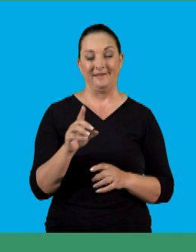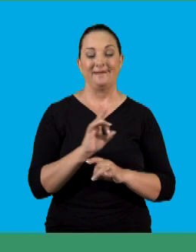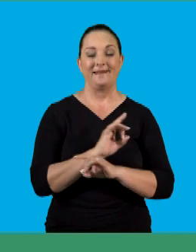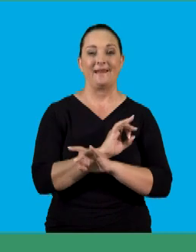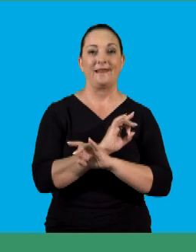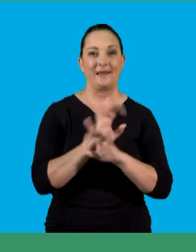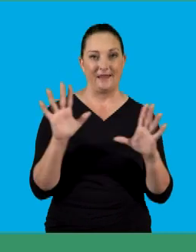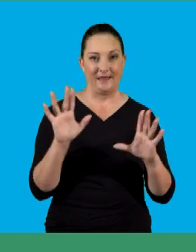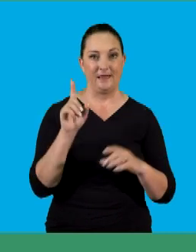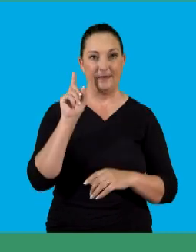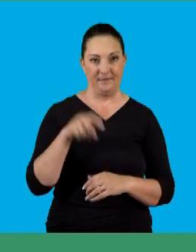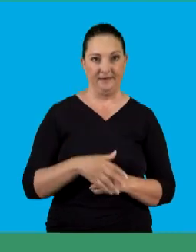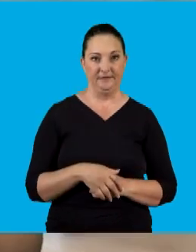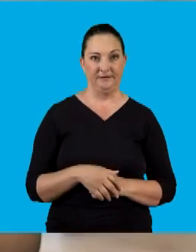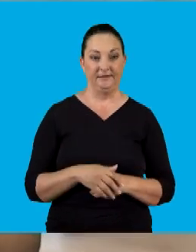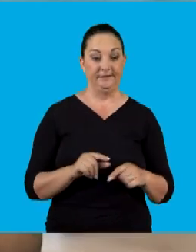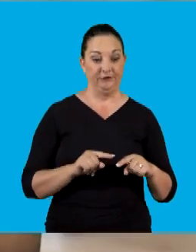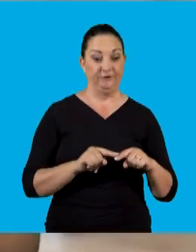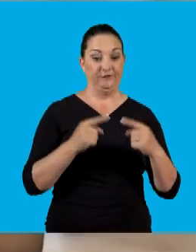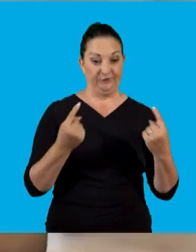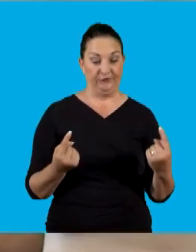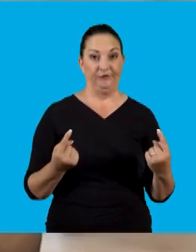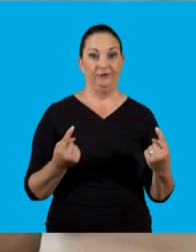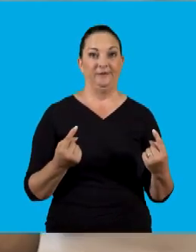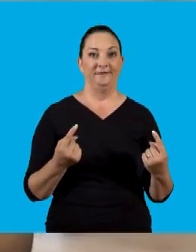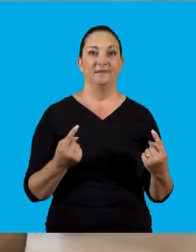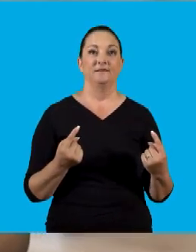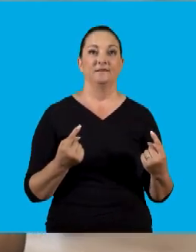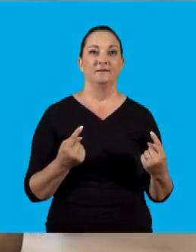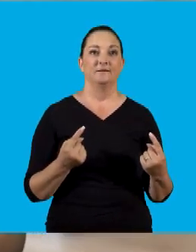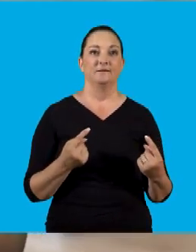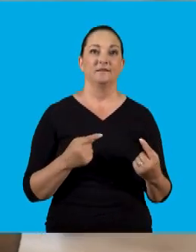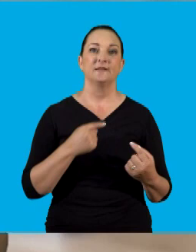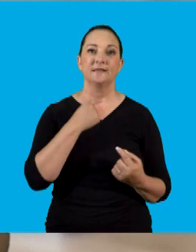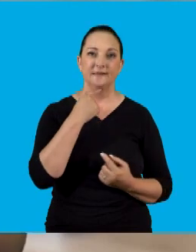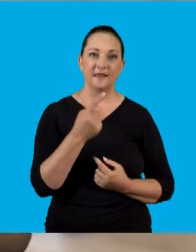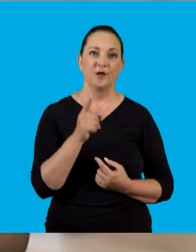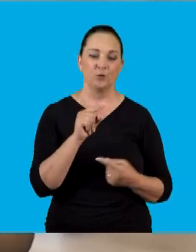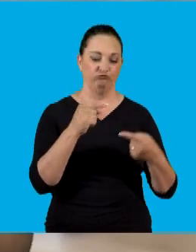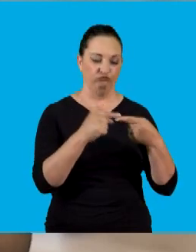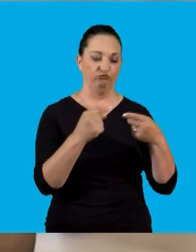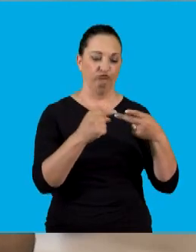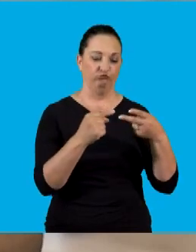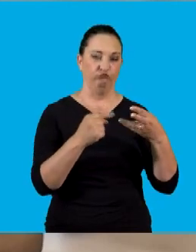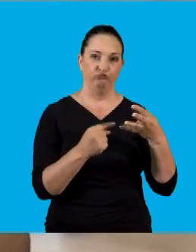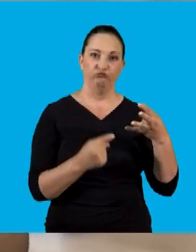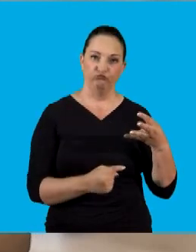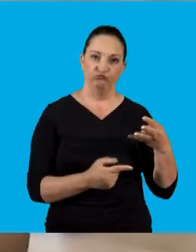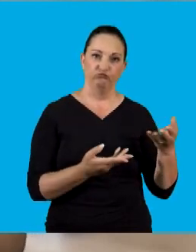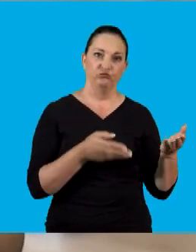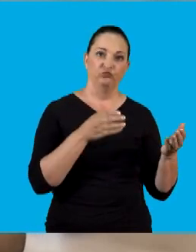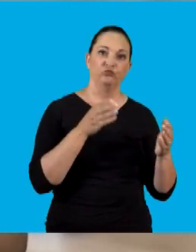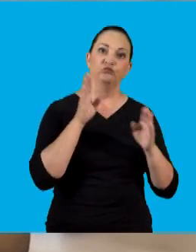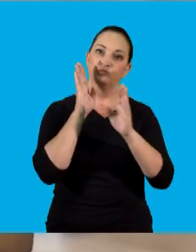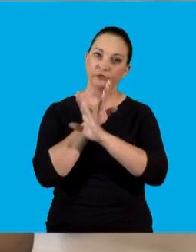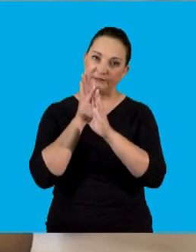to be clearly stated. So the differences, we have to see the differences if we have stated them, that, okay, this is how the private